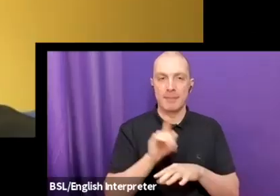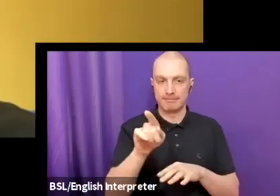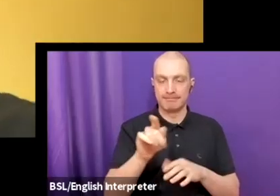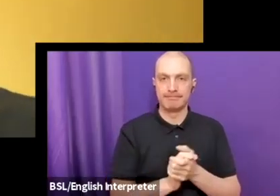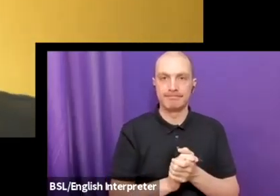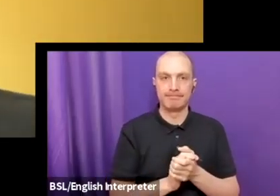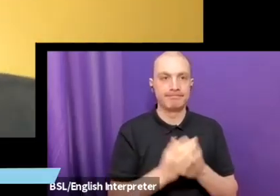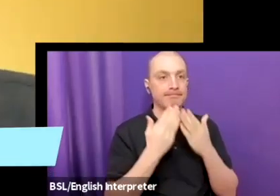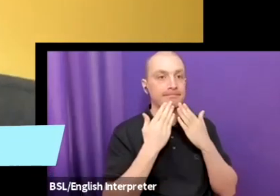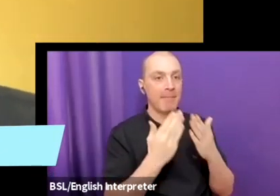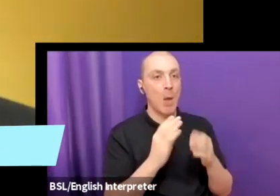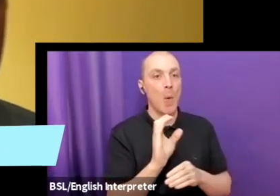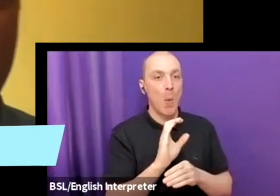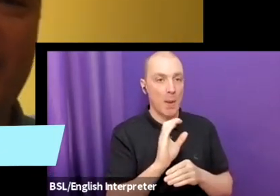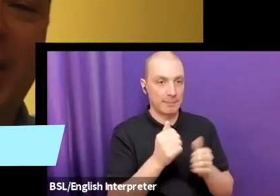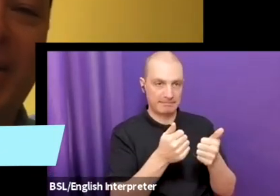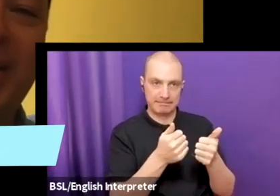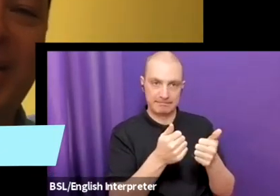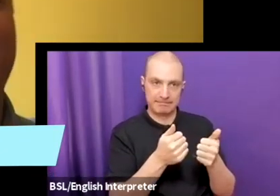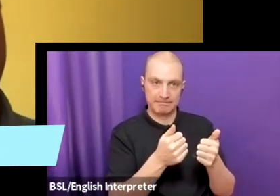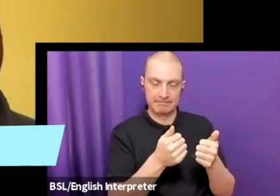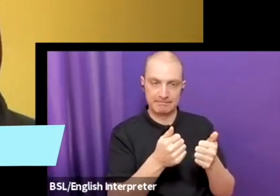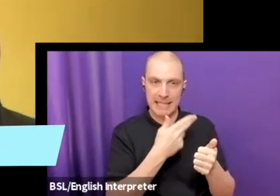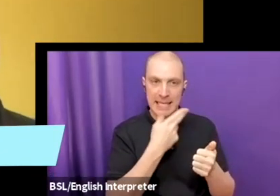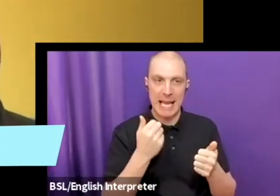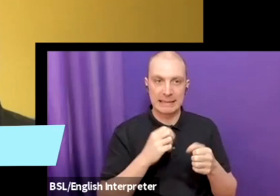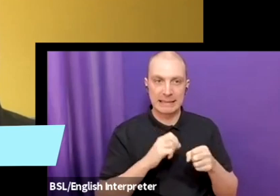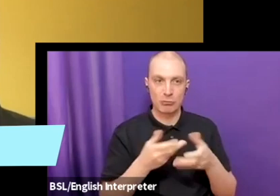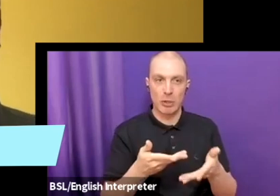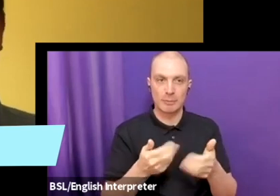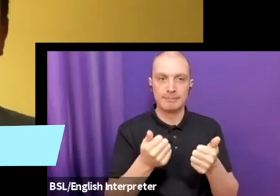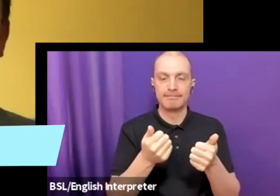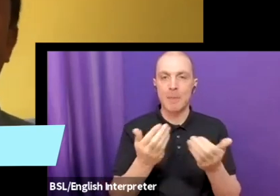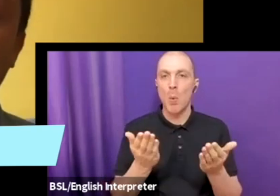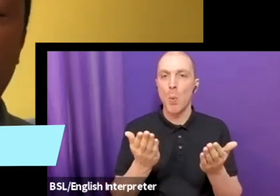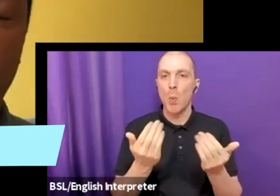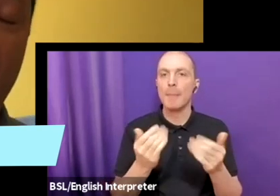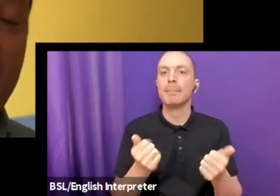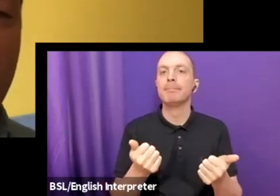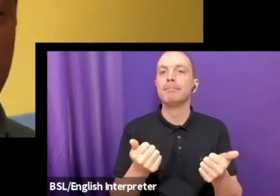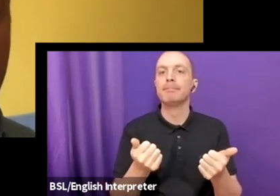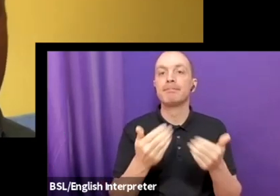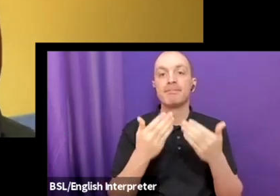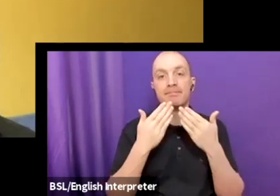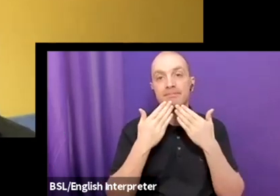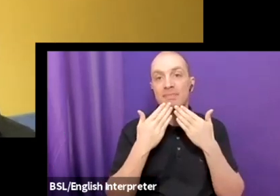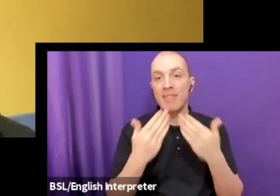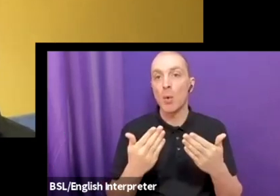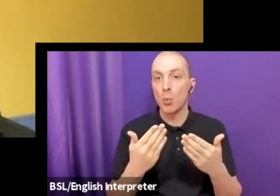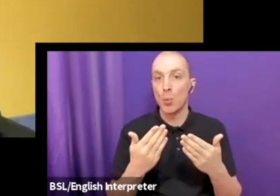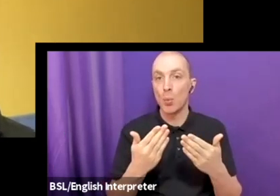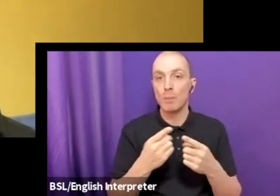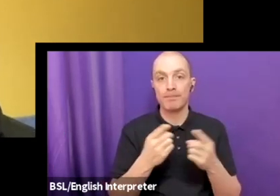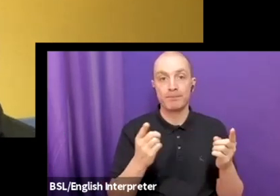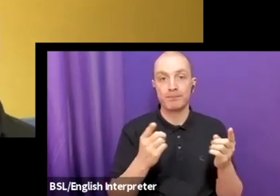Thank you, Chloe, and that's for that generous introduction. Welcome again, and thank you to thank you to